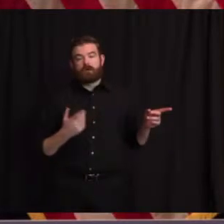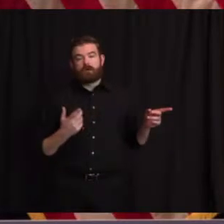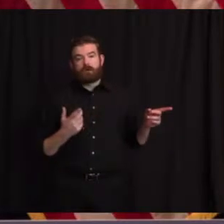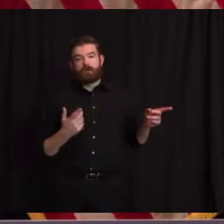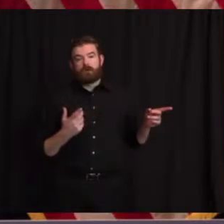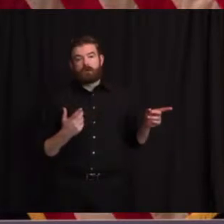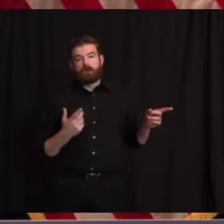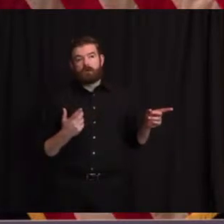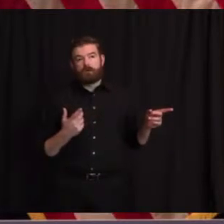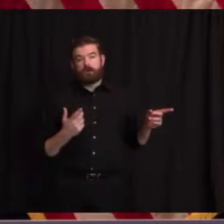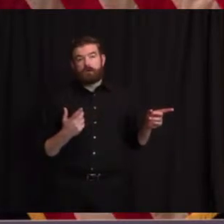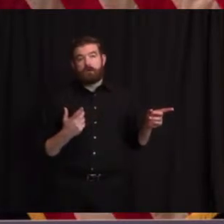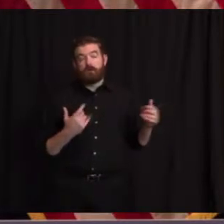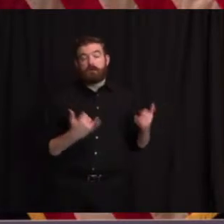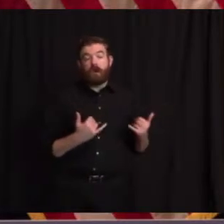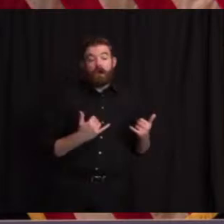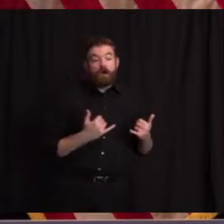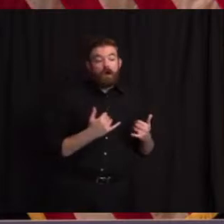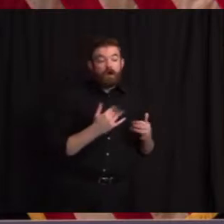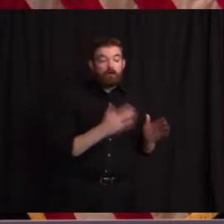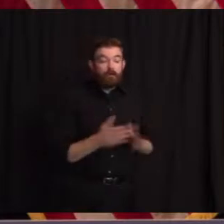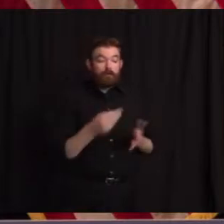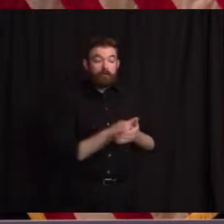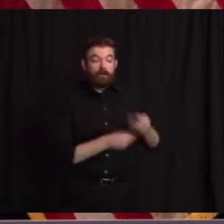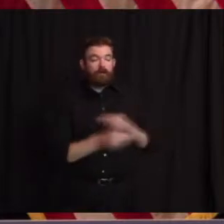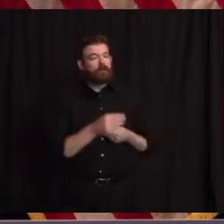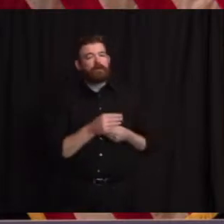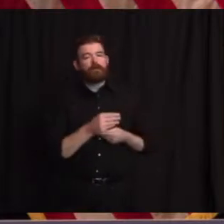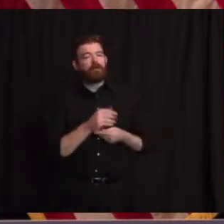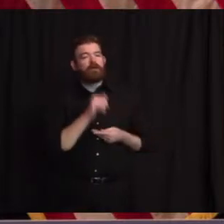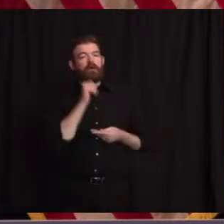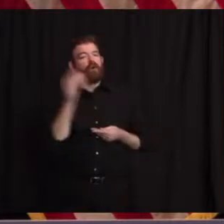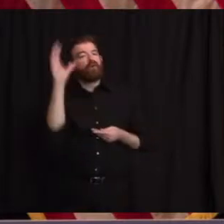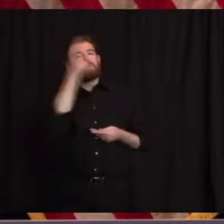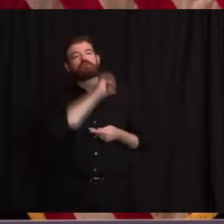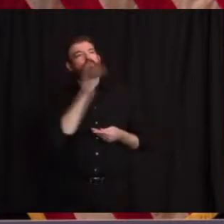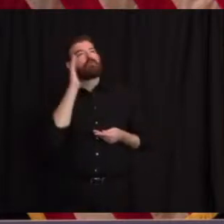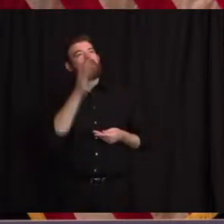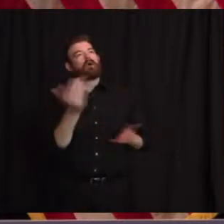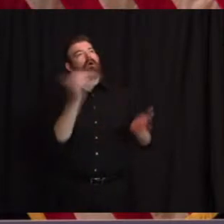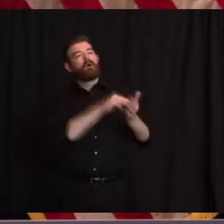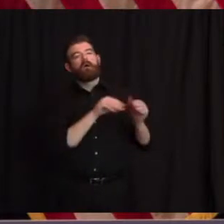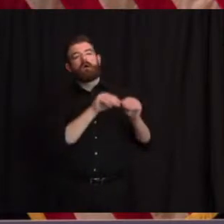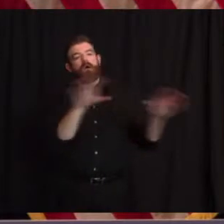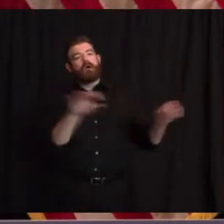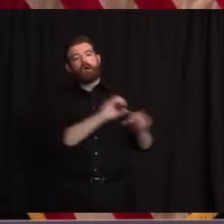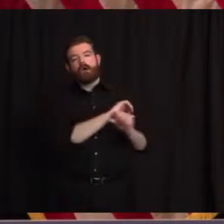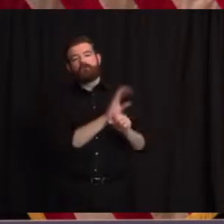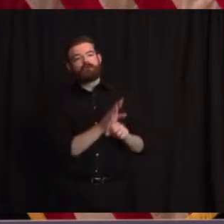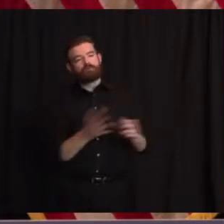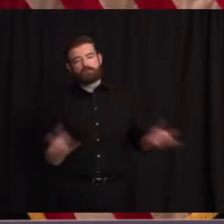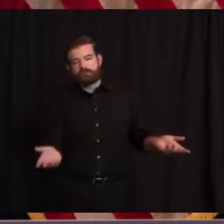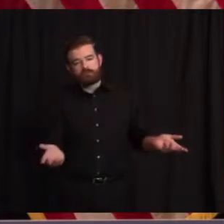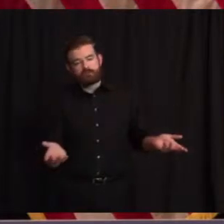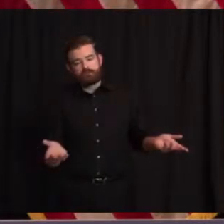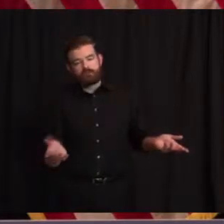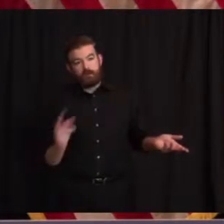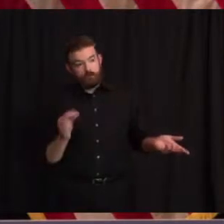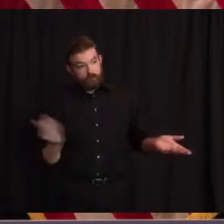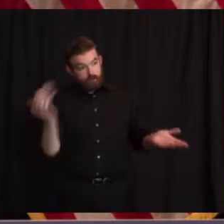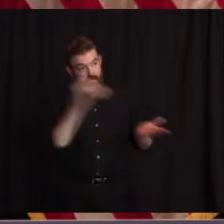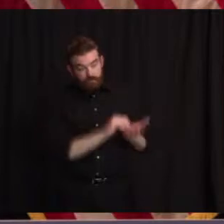team are plus or minus, it's another $1 billion. And I would not use the word rosy in any event to describe what you'll hear about later